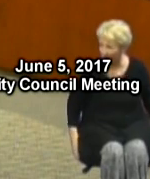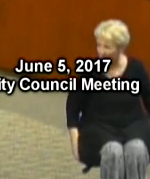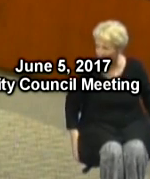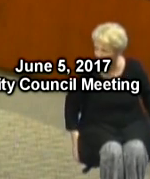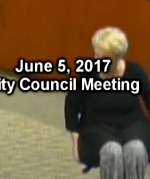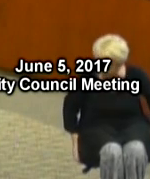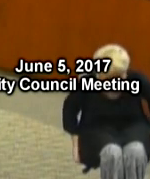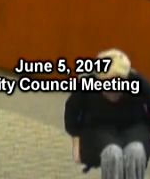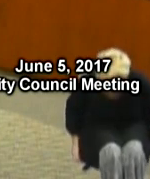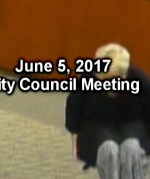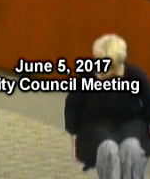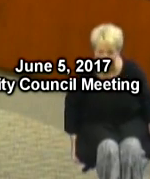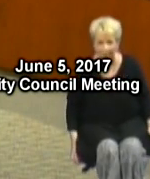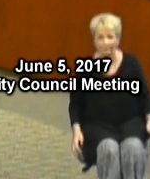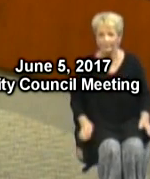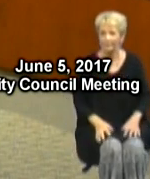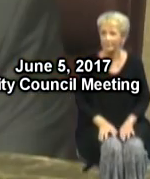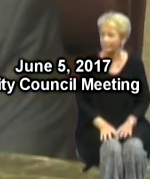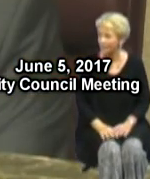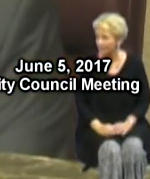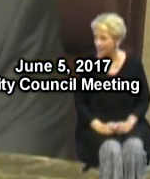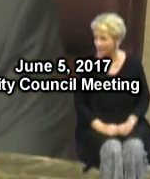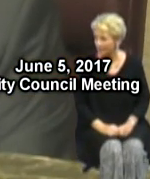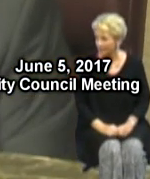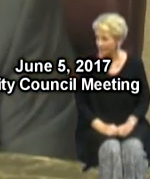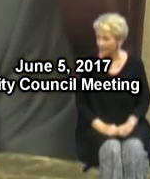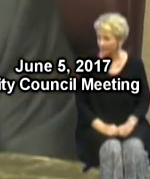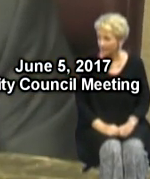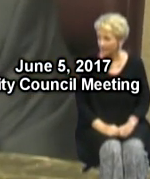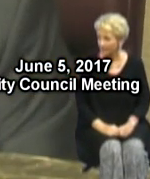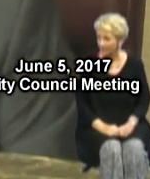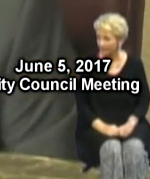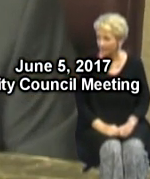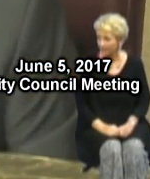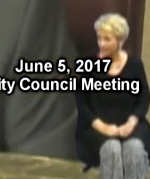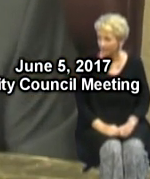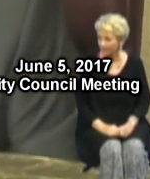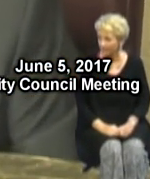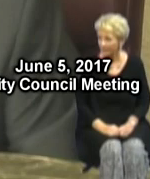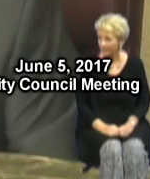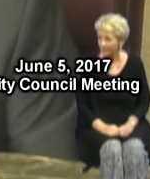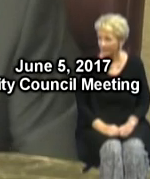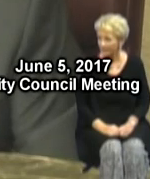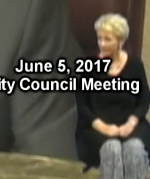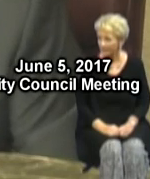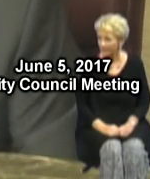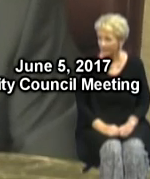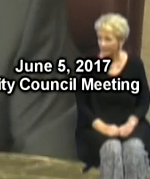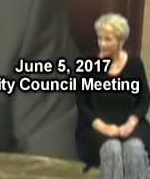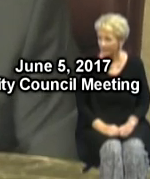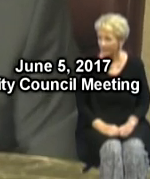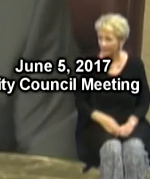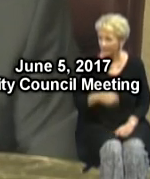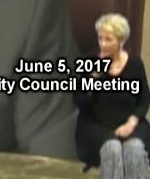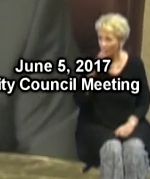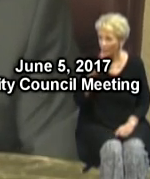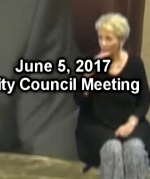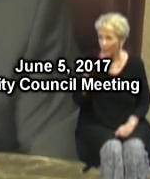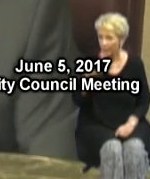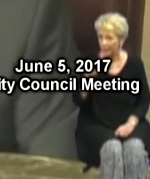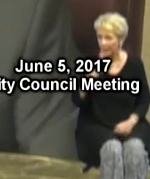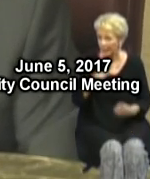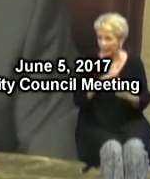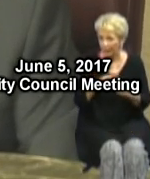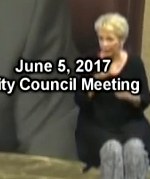Always good to have legal well, counsel. You got a motion. You need to vote on the motion. Well, no, not seconded. Unless it's been seconded. Seconded. Neither motion's